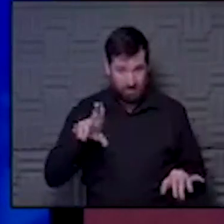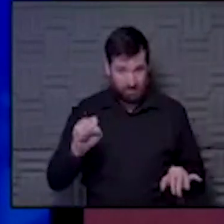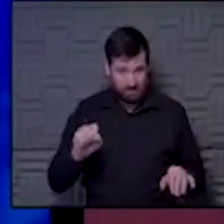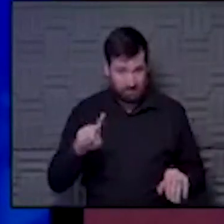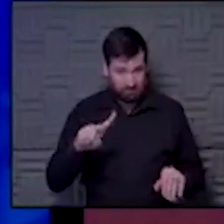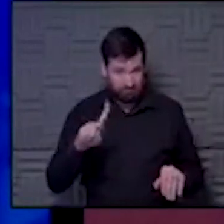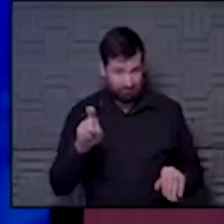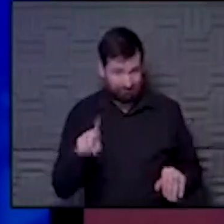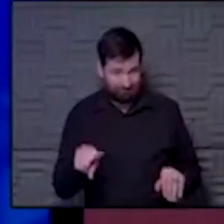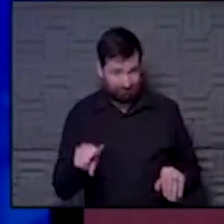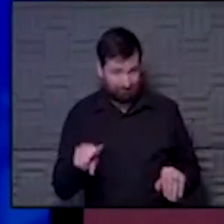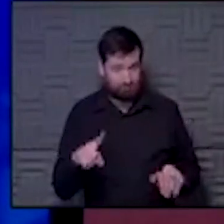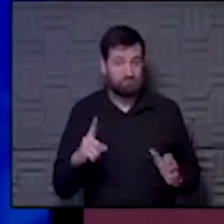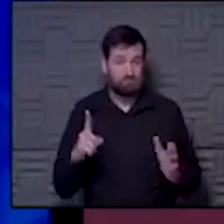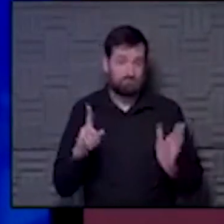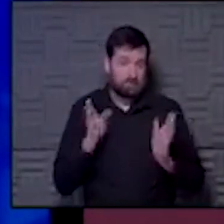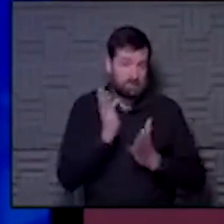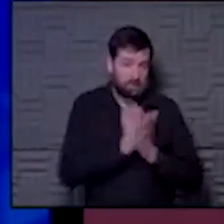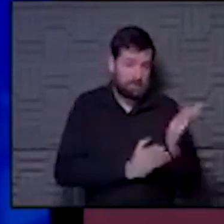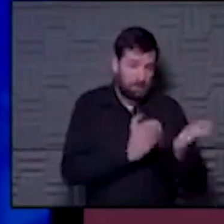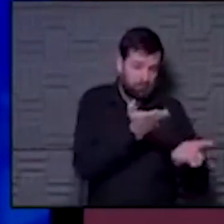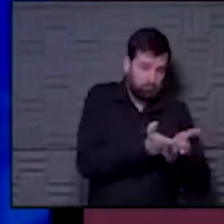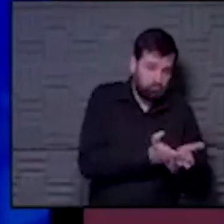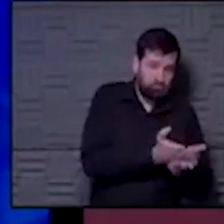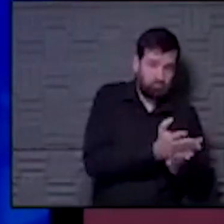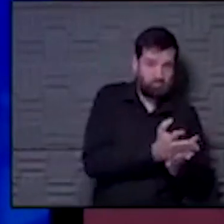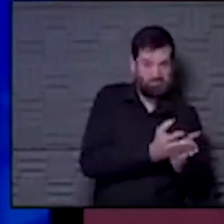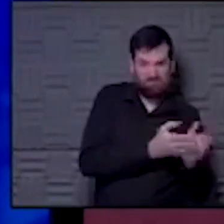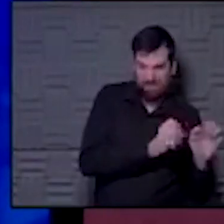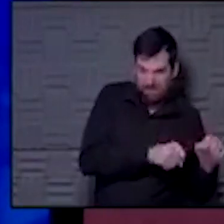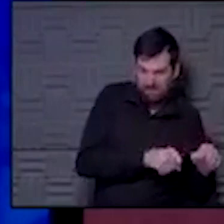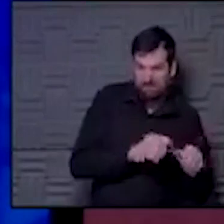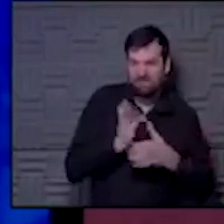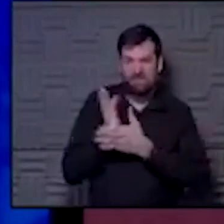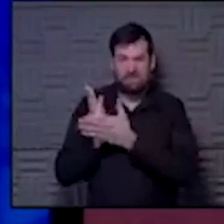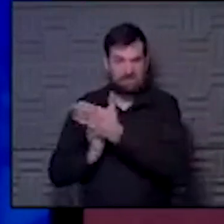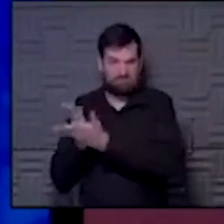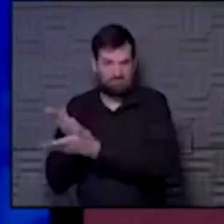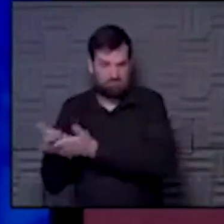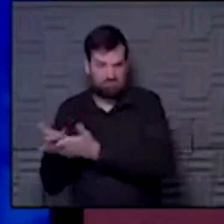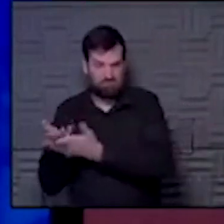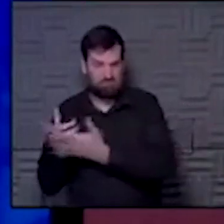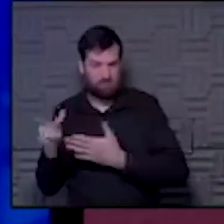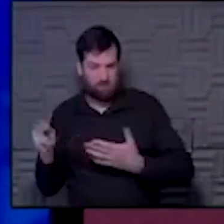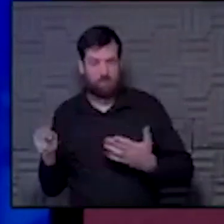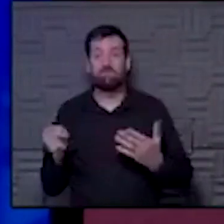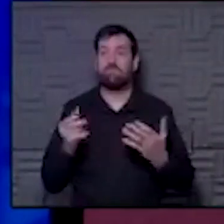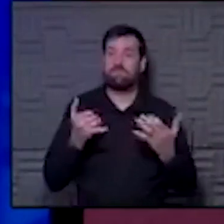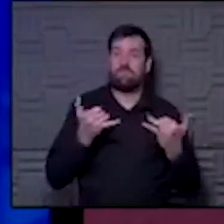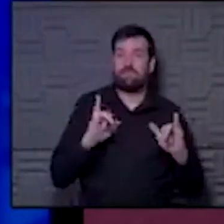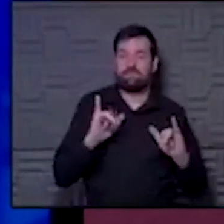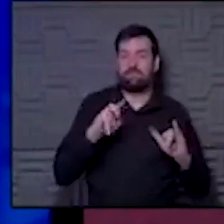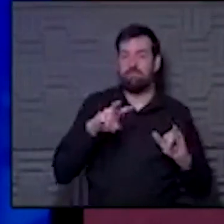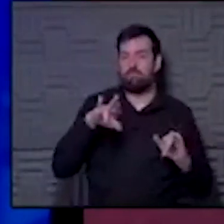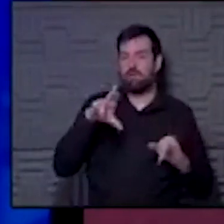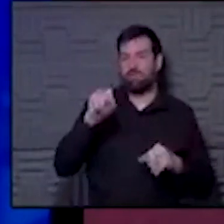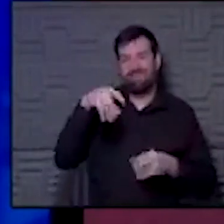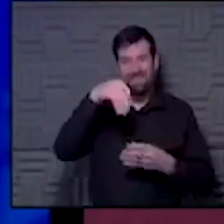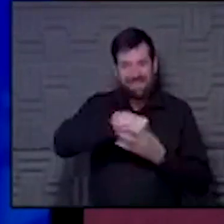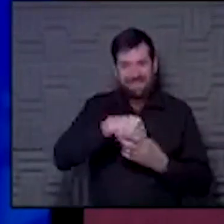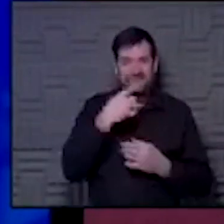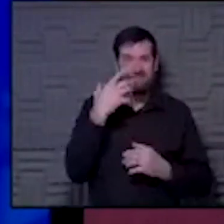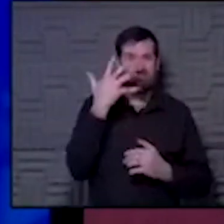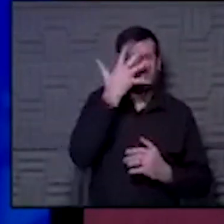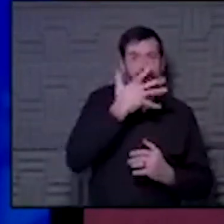Yep. And there's evidence both ways, right? There's some things that have suggested you still have a lot of virus in your airway, even if you've been vaccinated, in